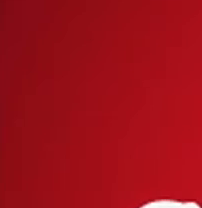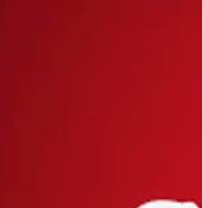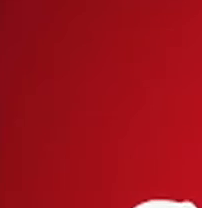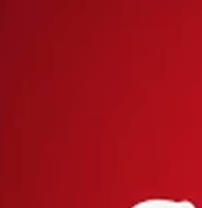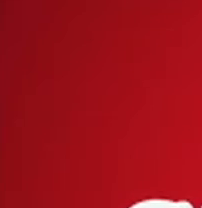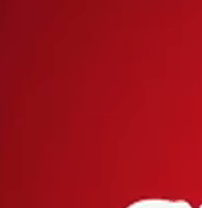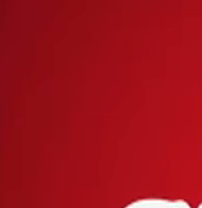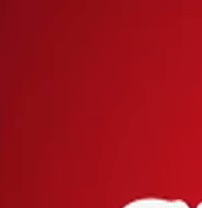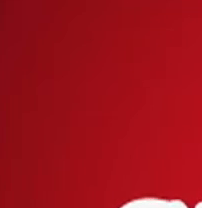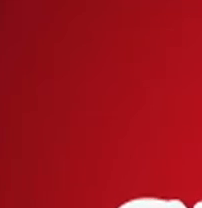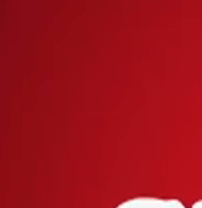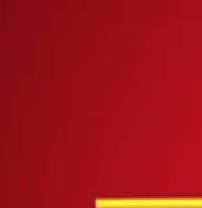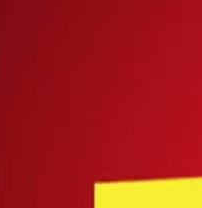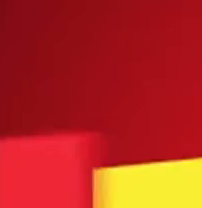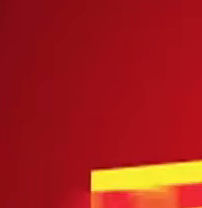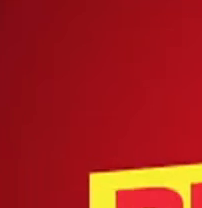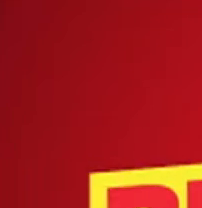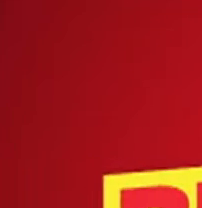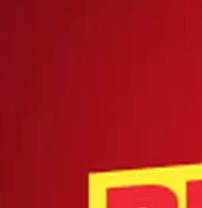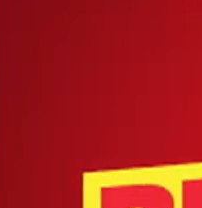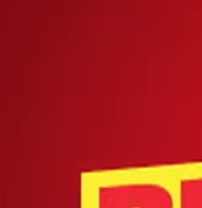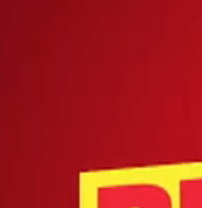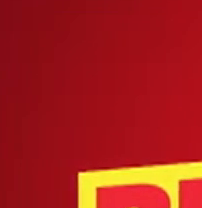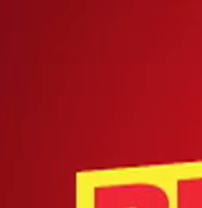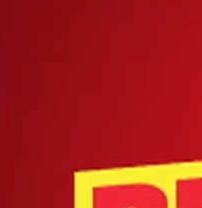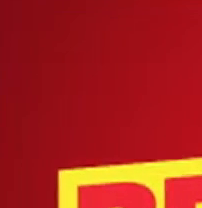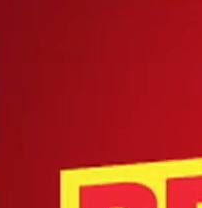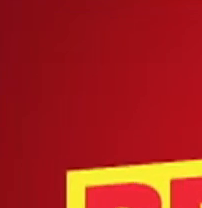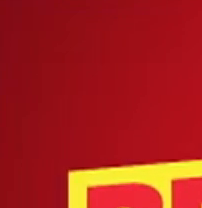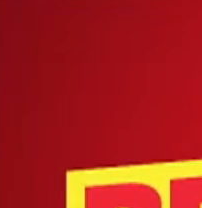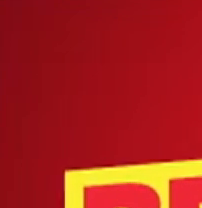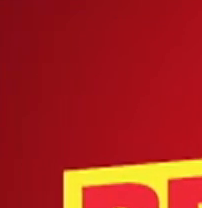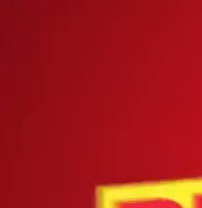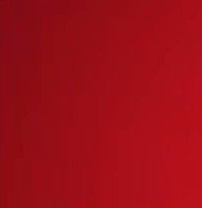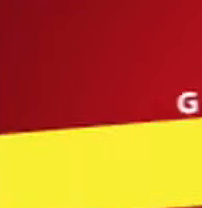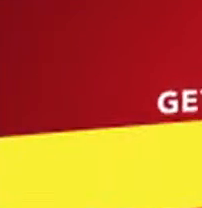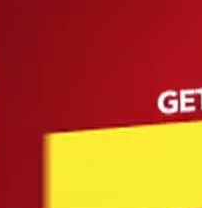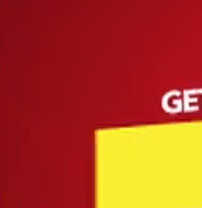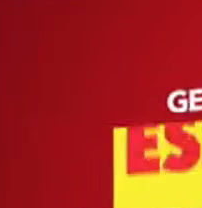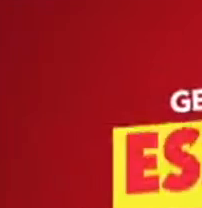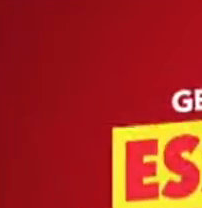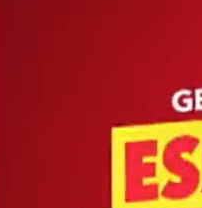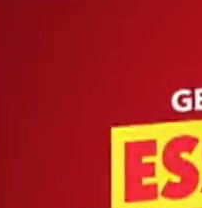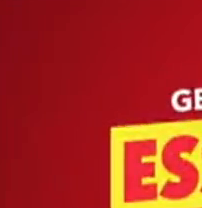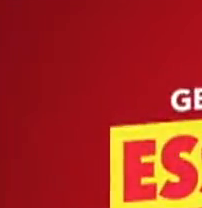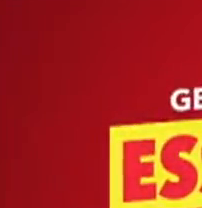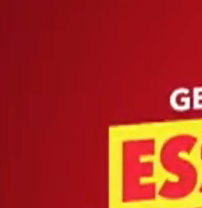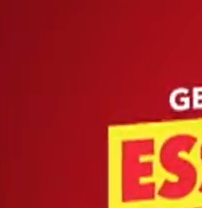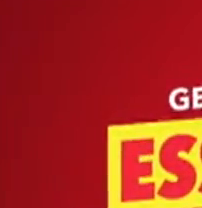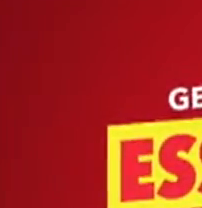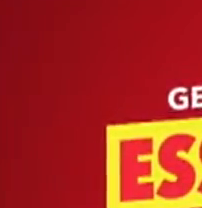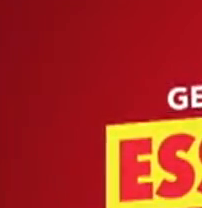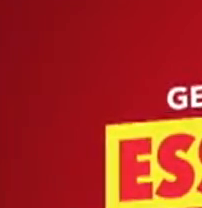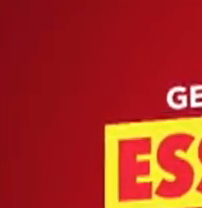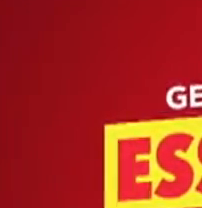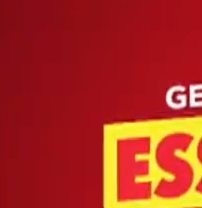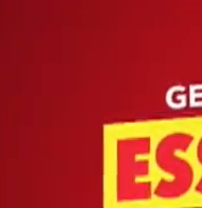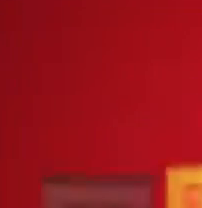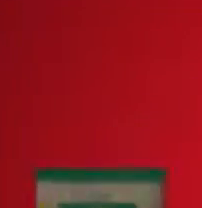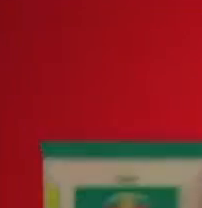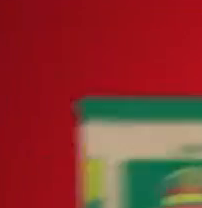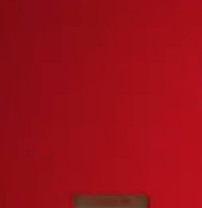ShopRite has always been here for you, and we're committed to bringing you the best value. Get more for less with our Essentials